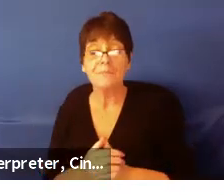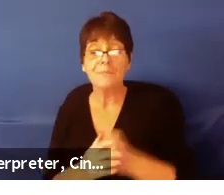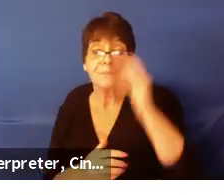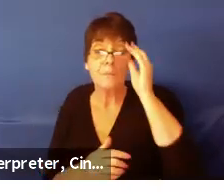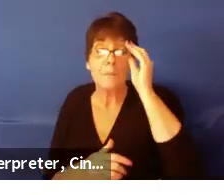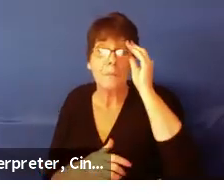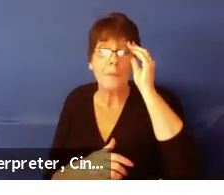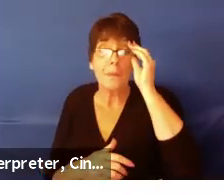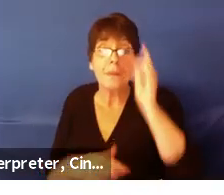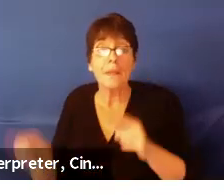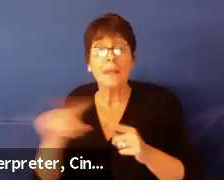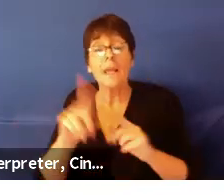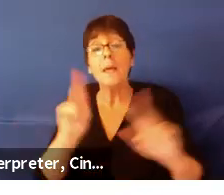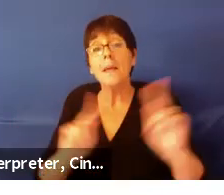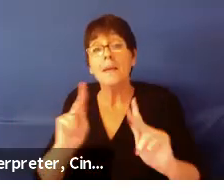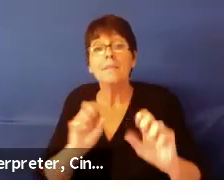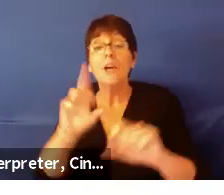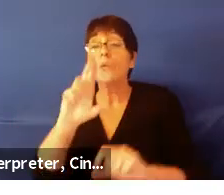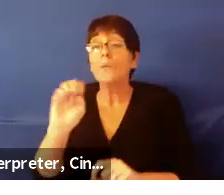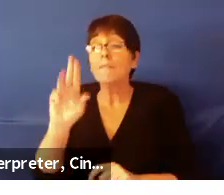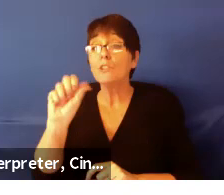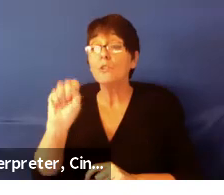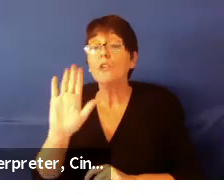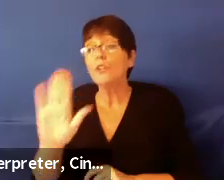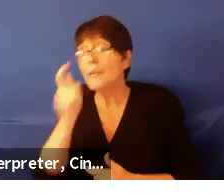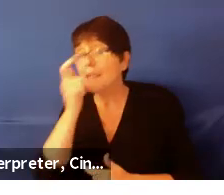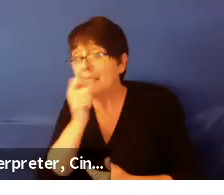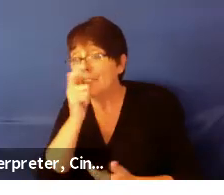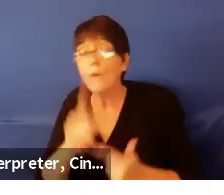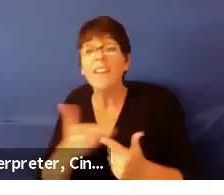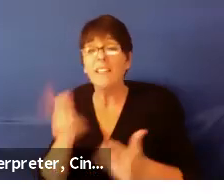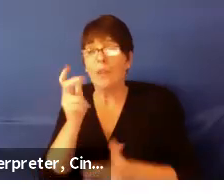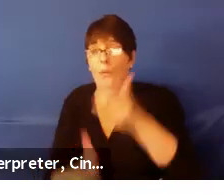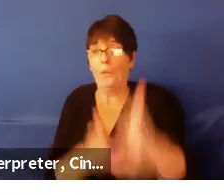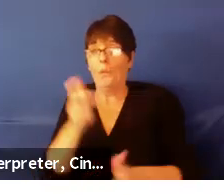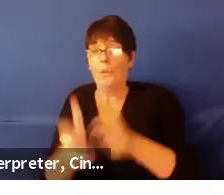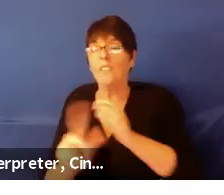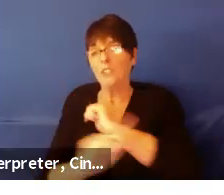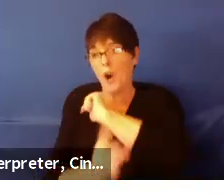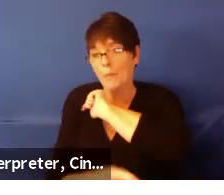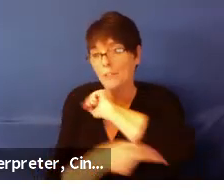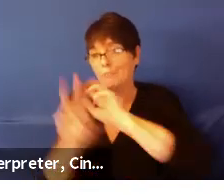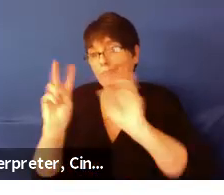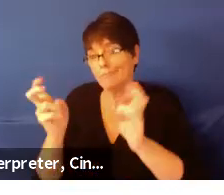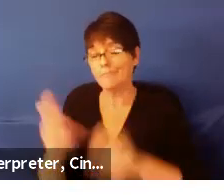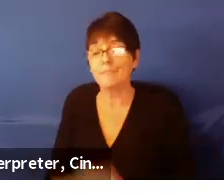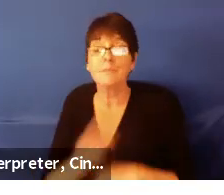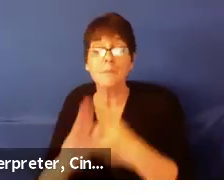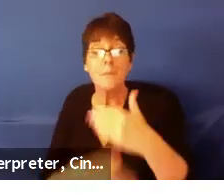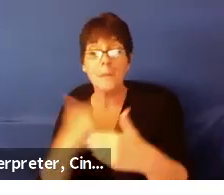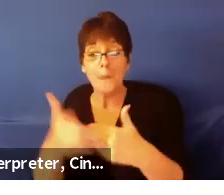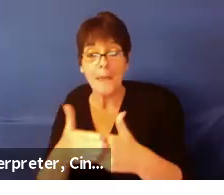places where clients can put their tissues or whatever they're throwing away. So next slide, please.